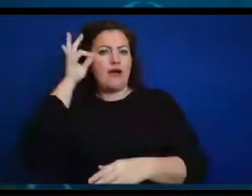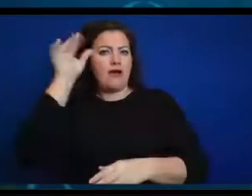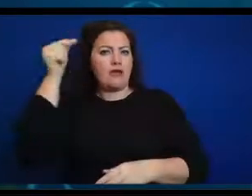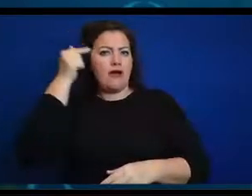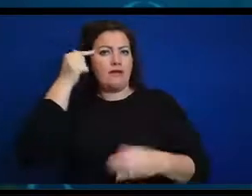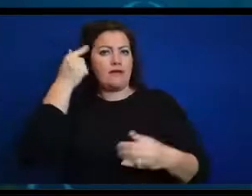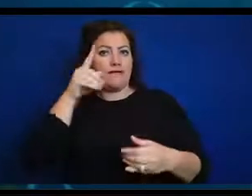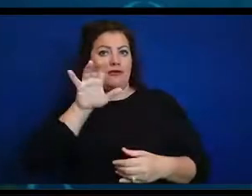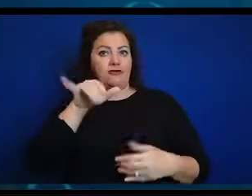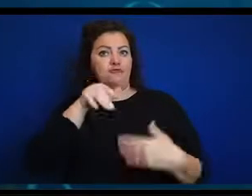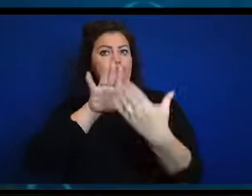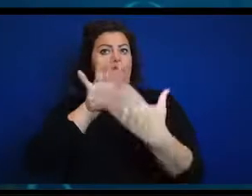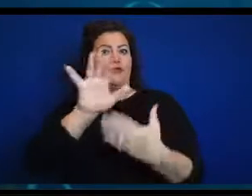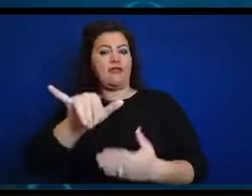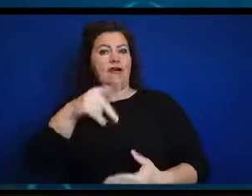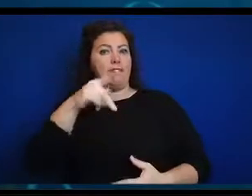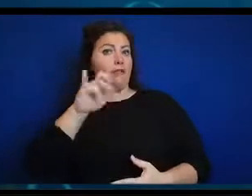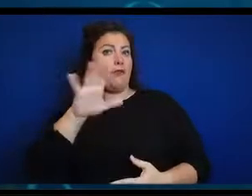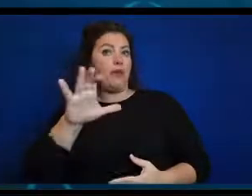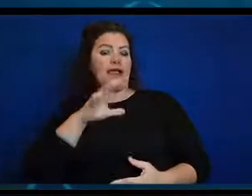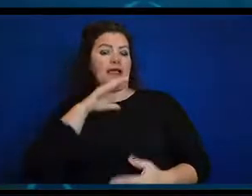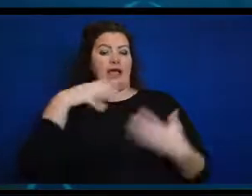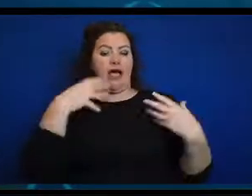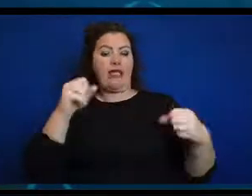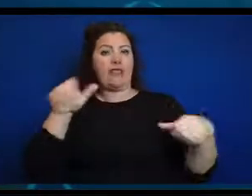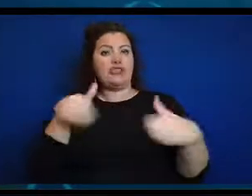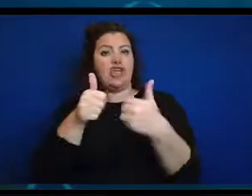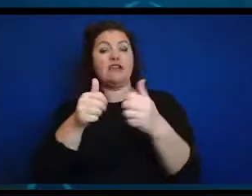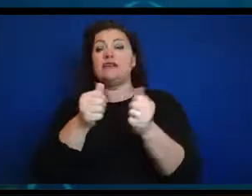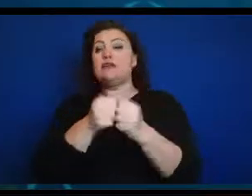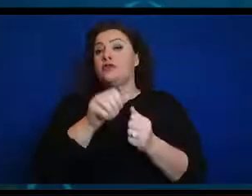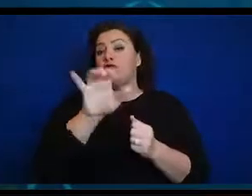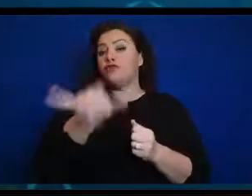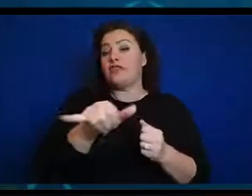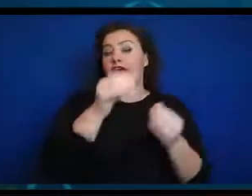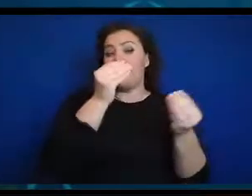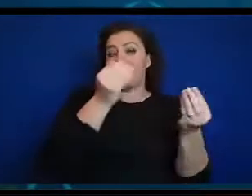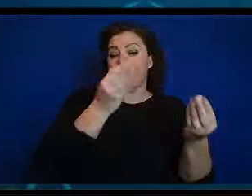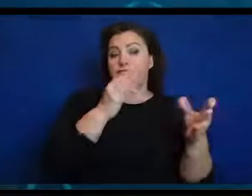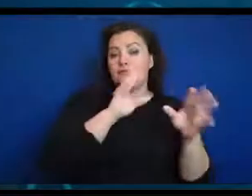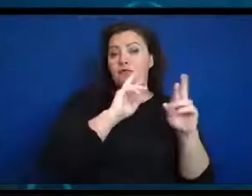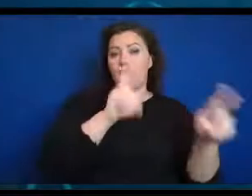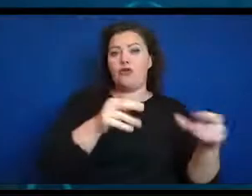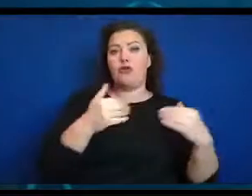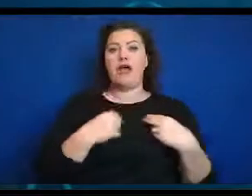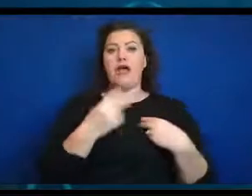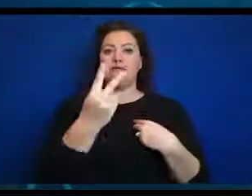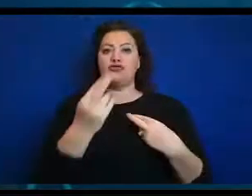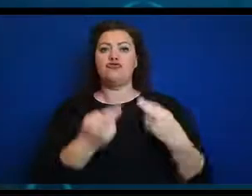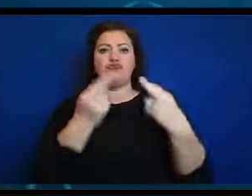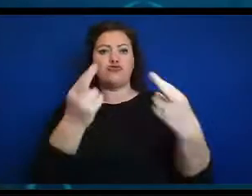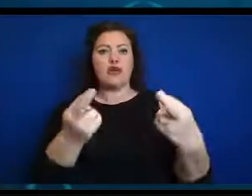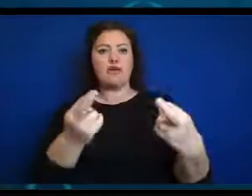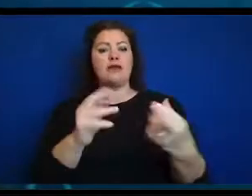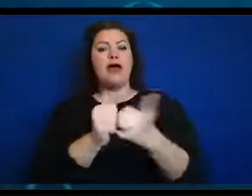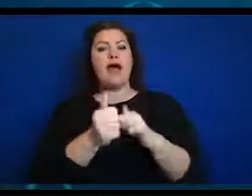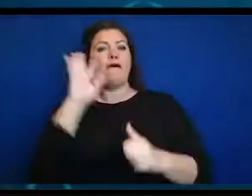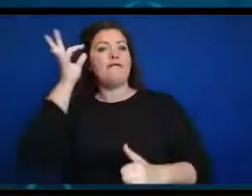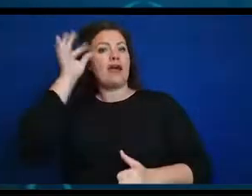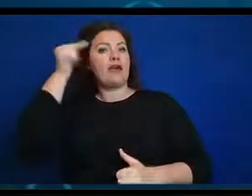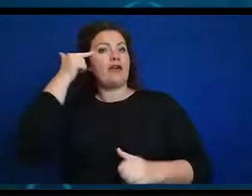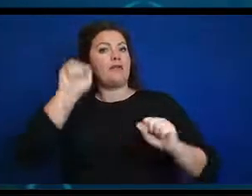tackle this public health challenge. Given these findings, I offer 2 recommendations of the committee on how the federal government can be a better partner to